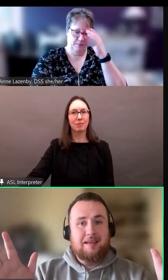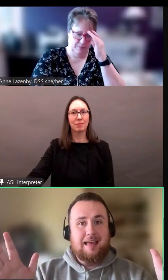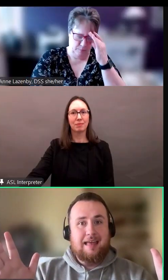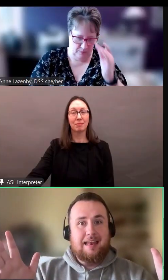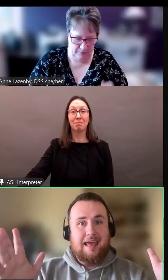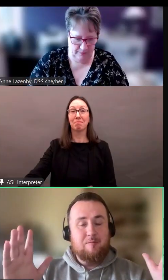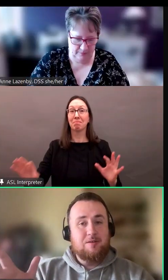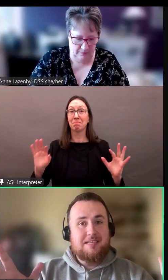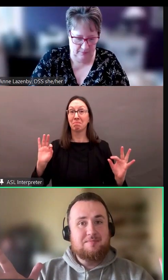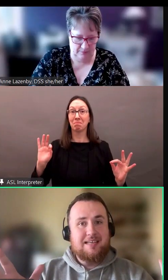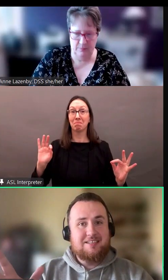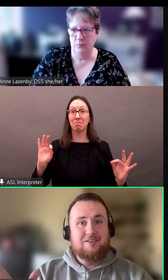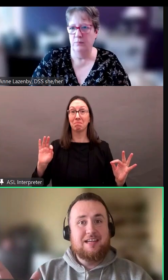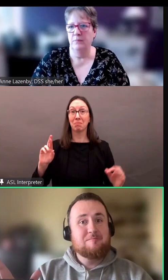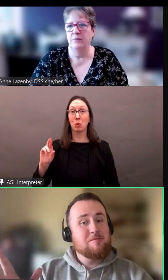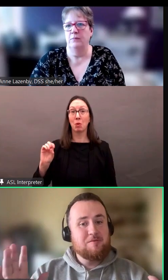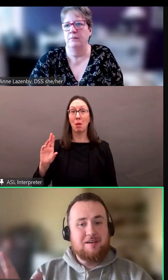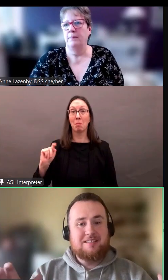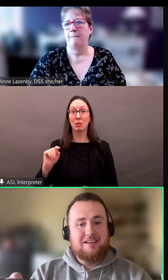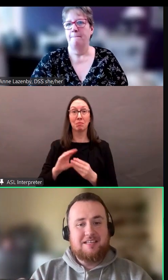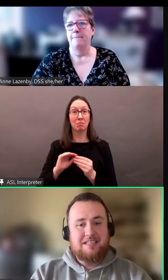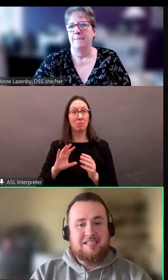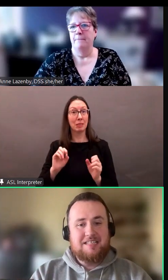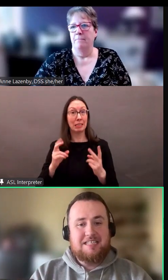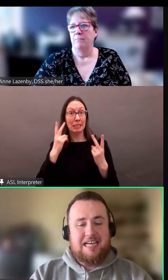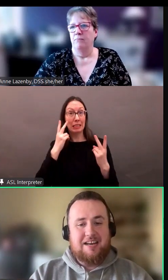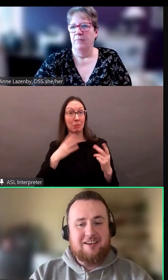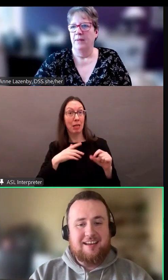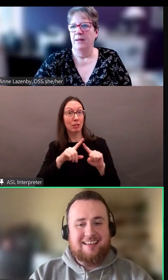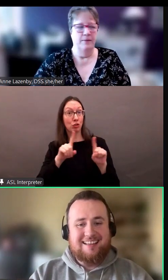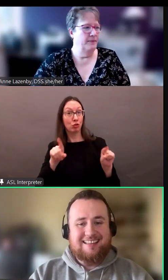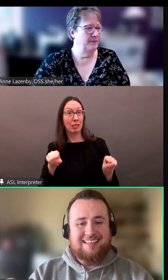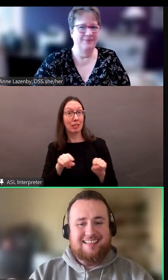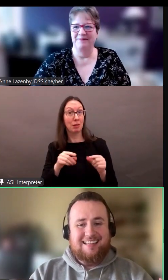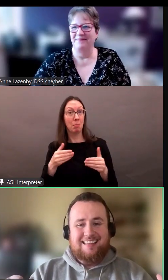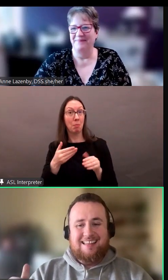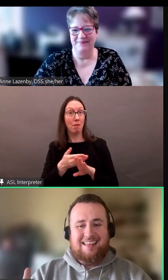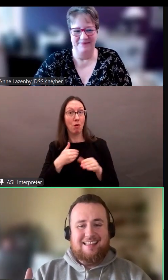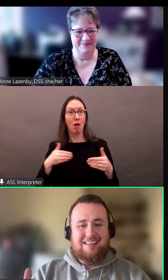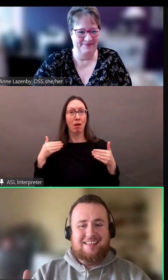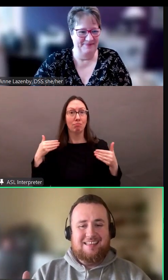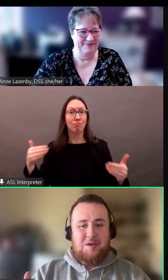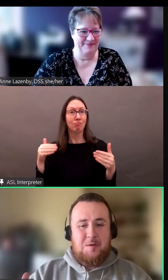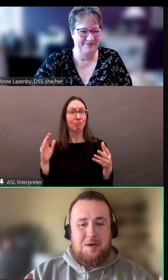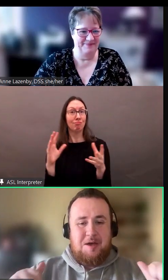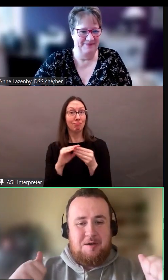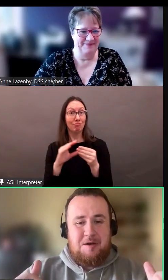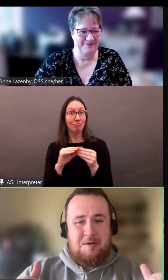Perfect. Can everyone see my screen before I start chattering?